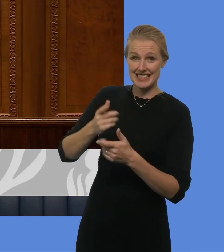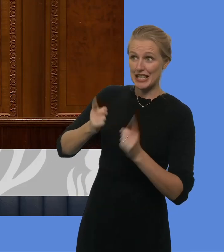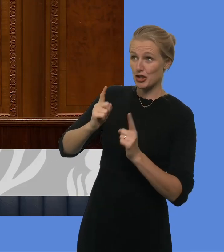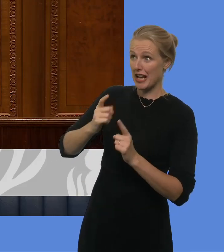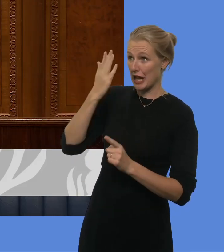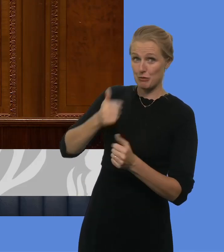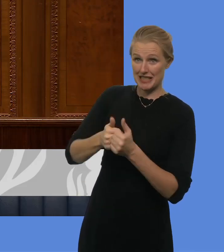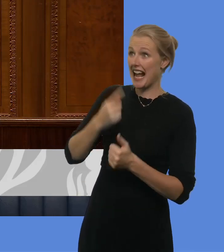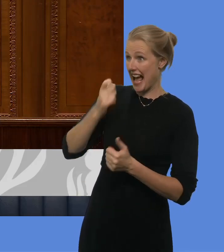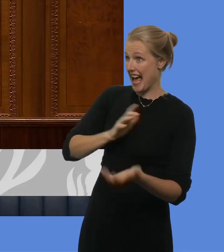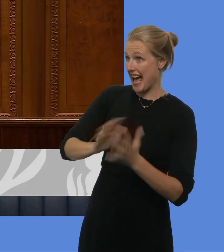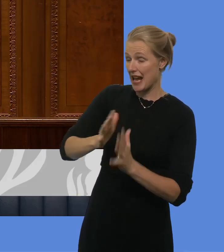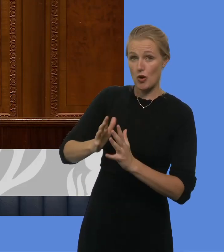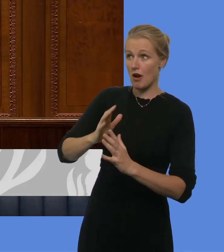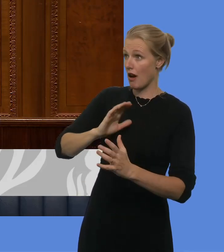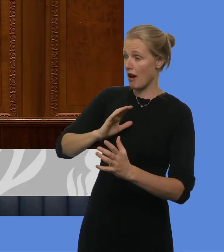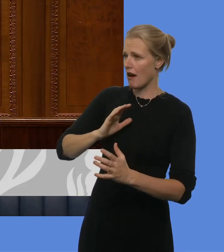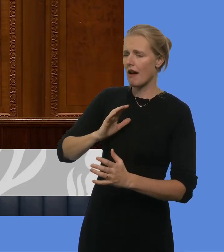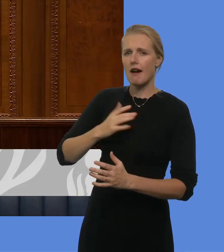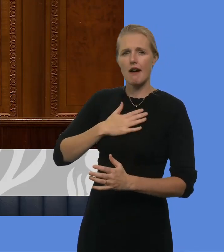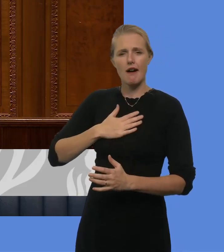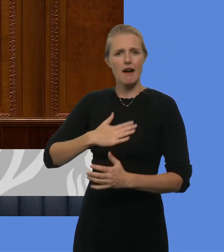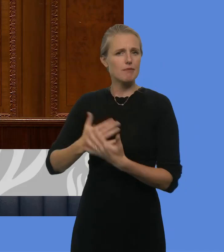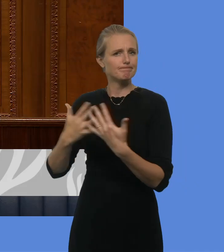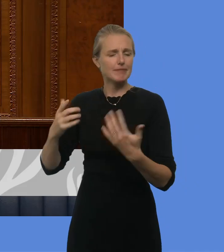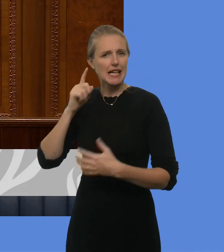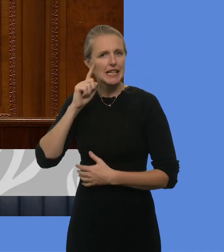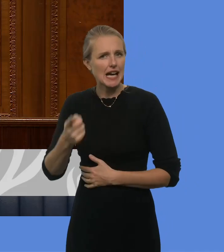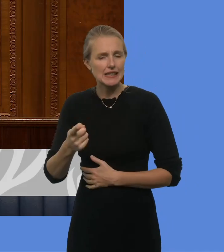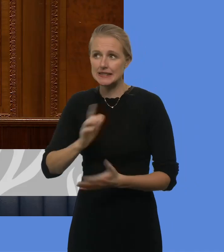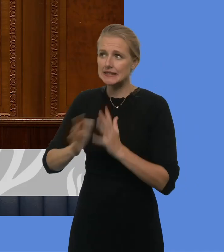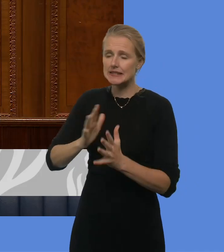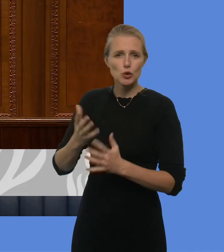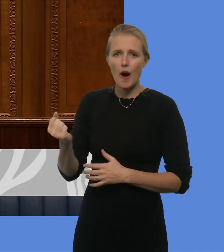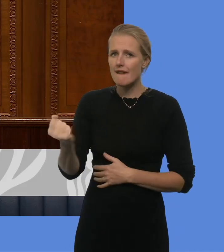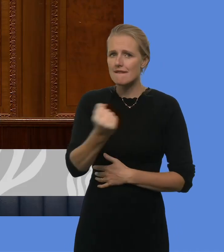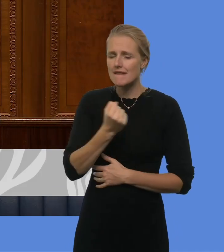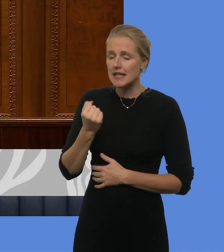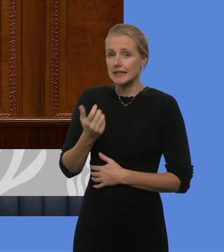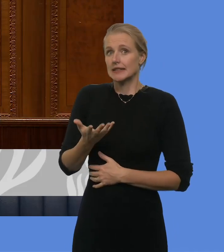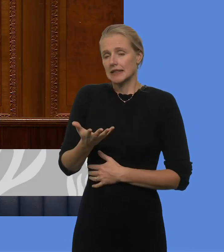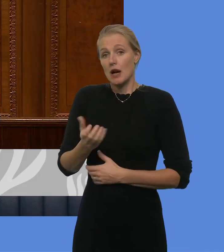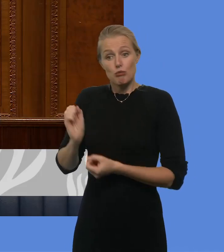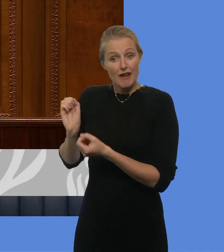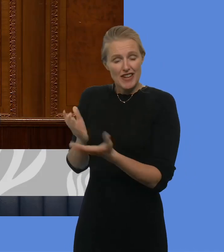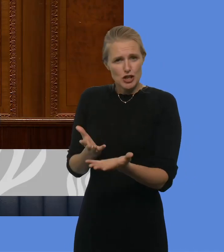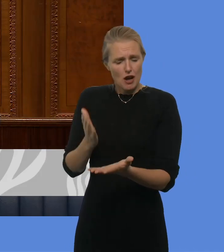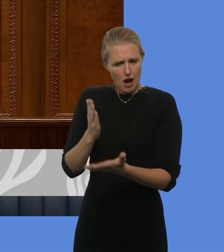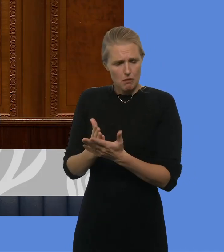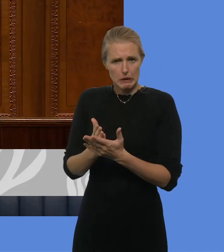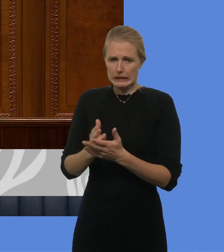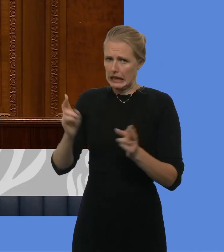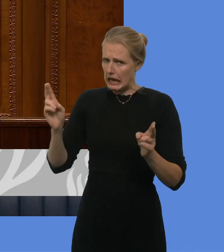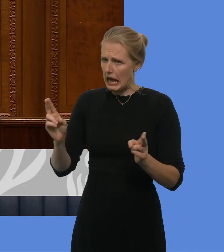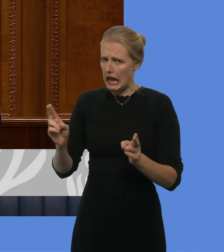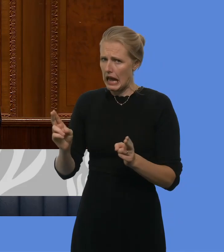can communicate with them in their first language. Provision is spread thinly and in some cases decreasing, despite an increase in the numbers of